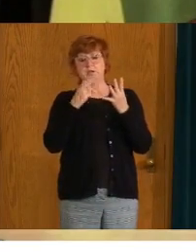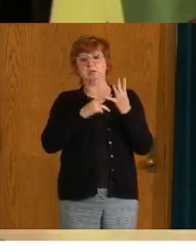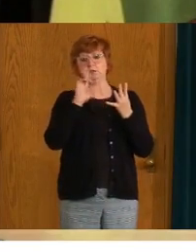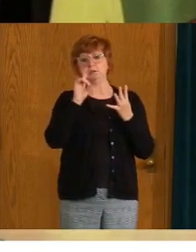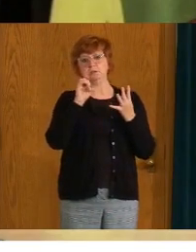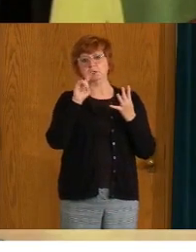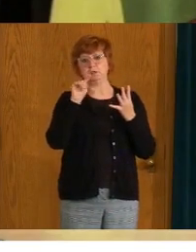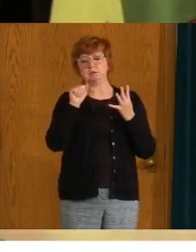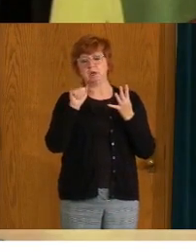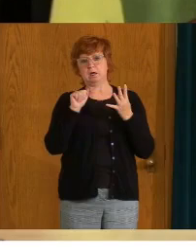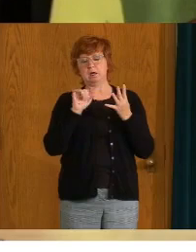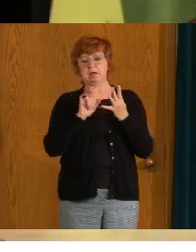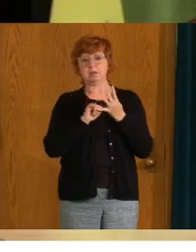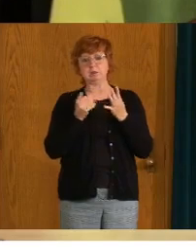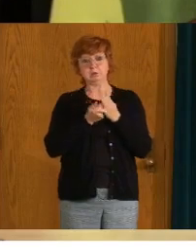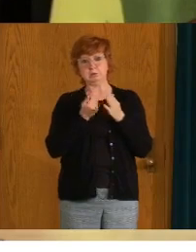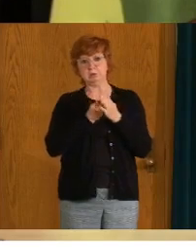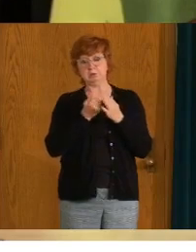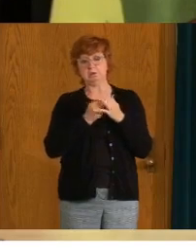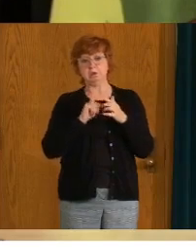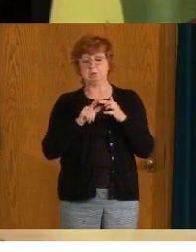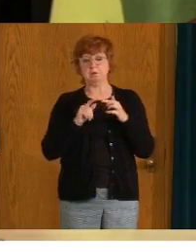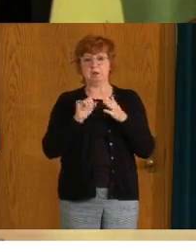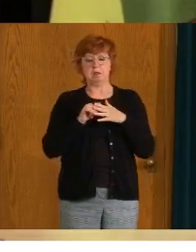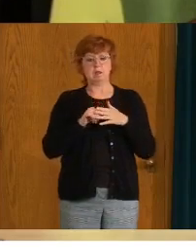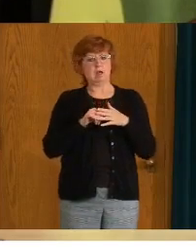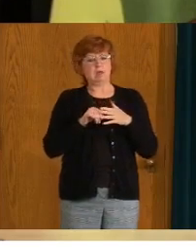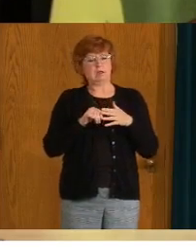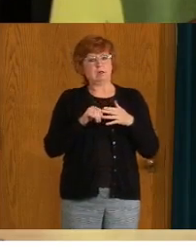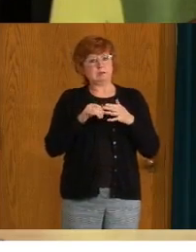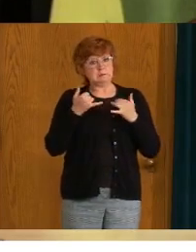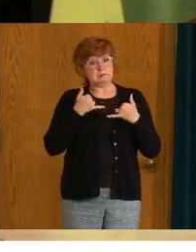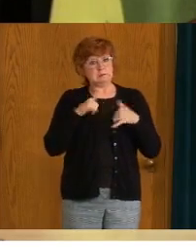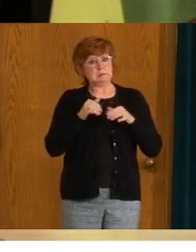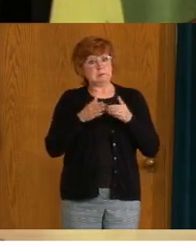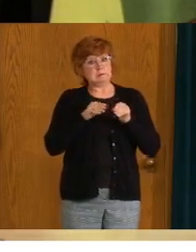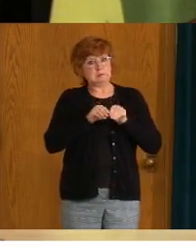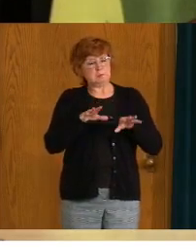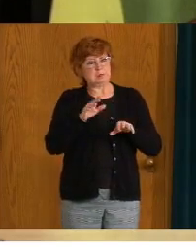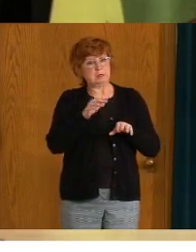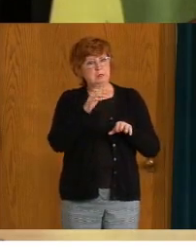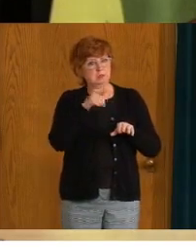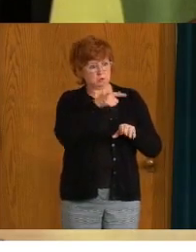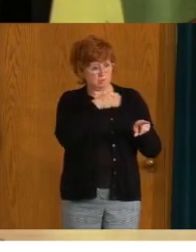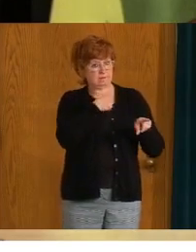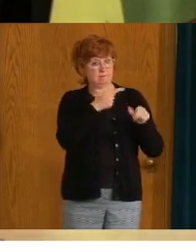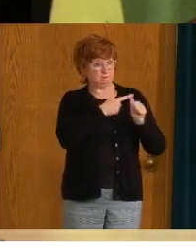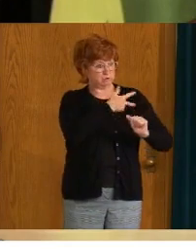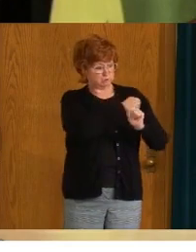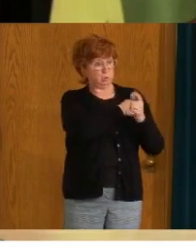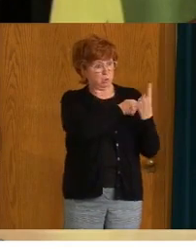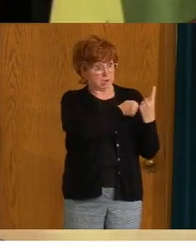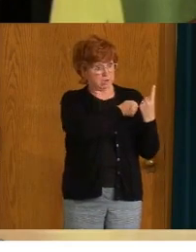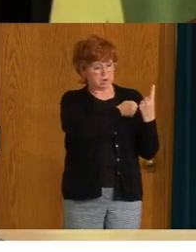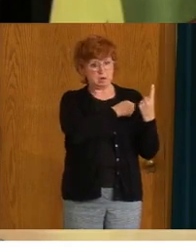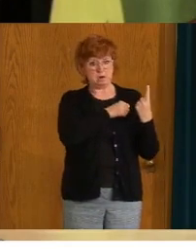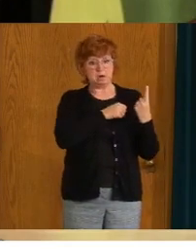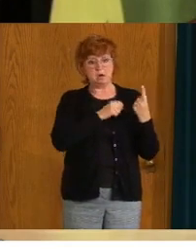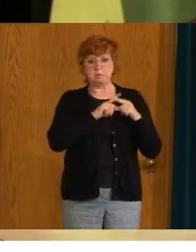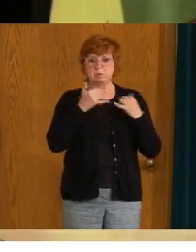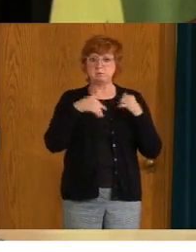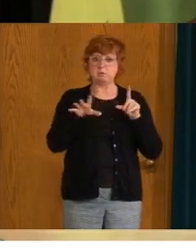their one dose. But transmission is very low among people who are fully vaccinated. And that's why we are moving ahead as quickly as